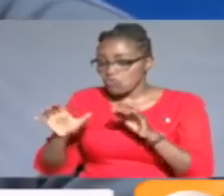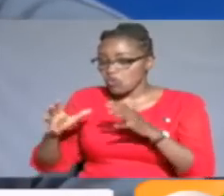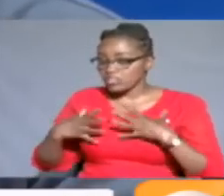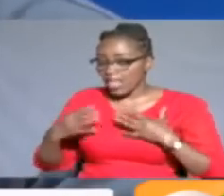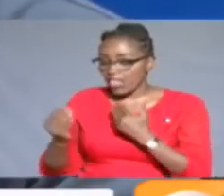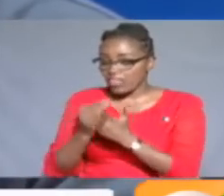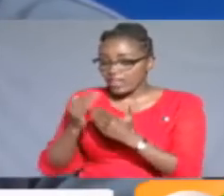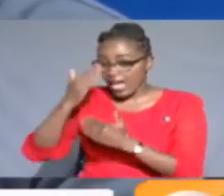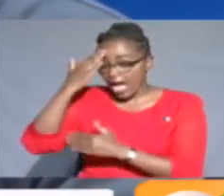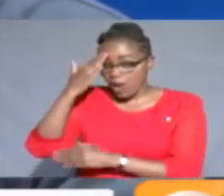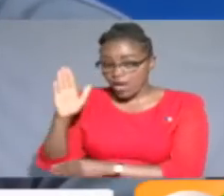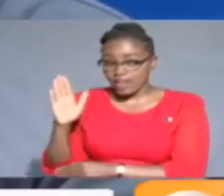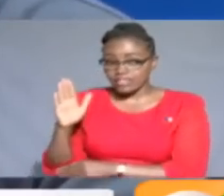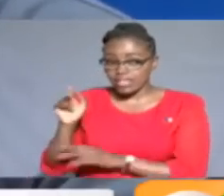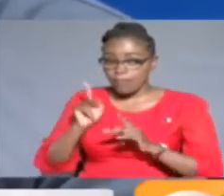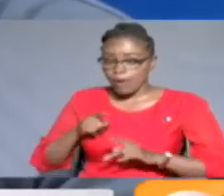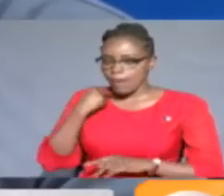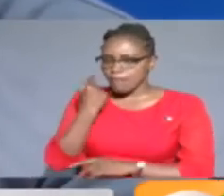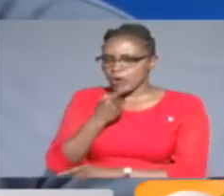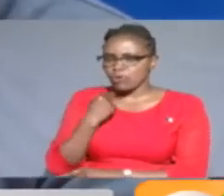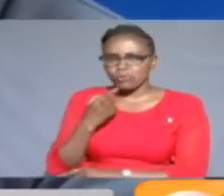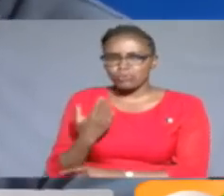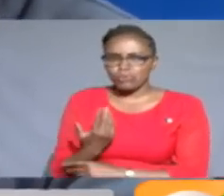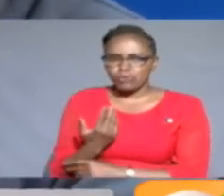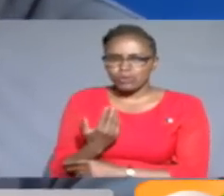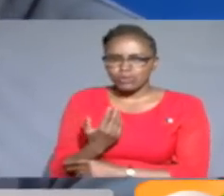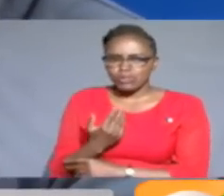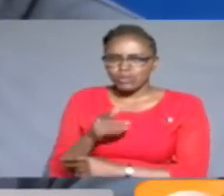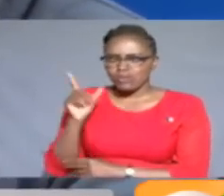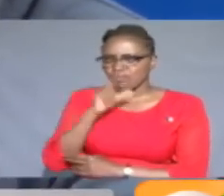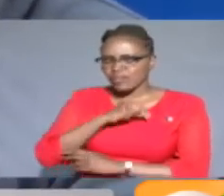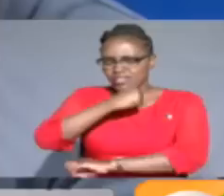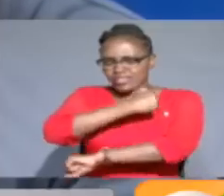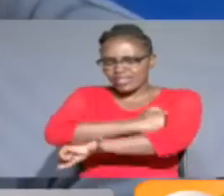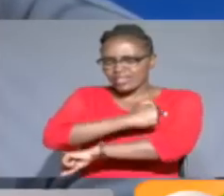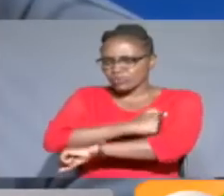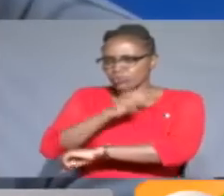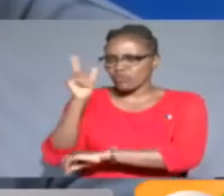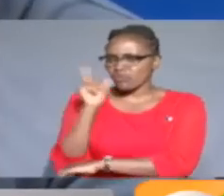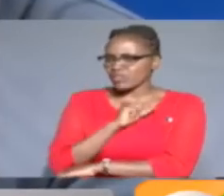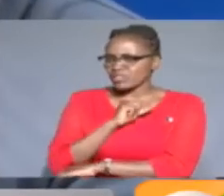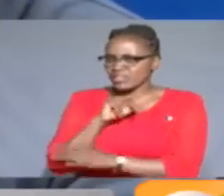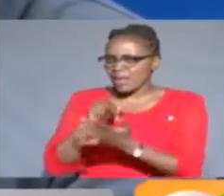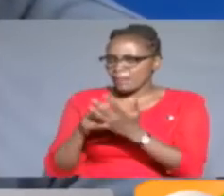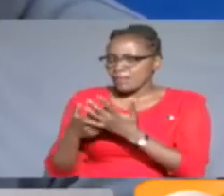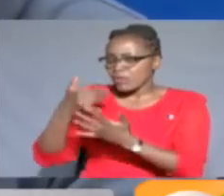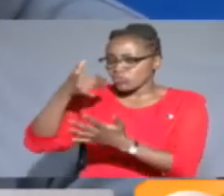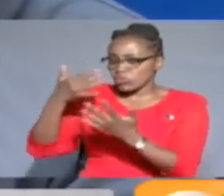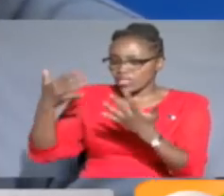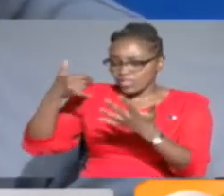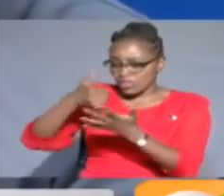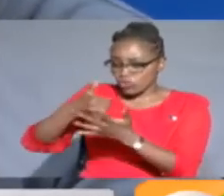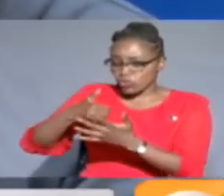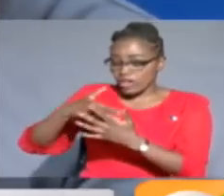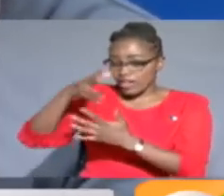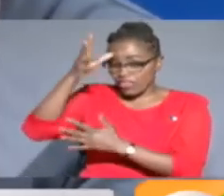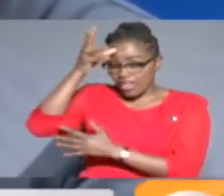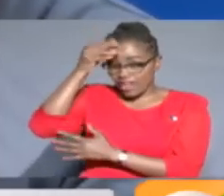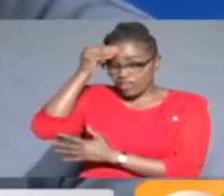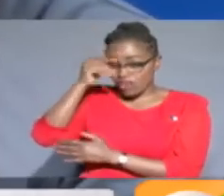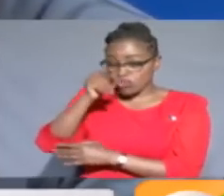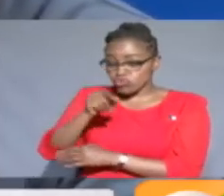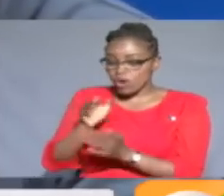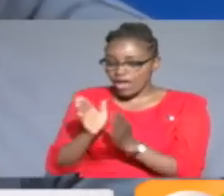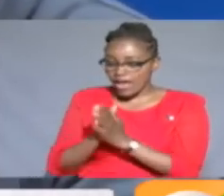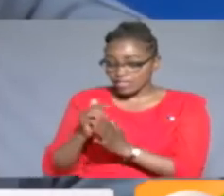healthcare awareness to people essentially who have we are done with schooling when it should have been an integral part of the education. You and I growing